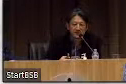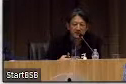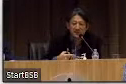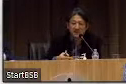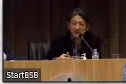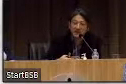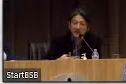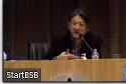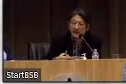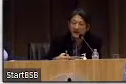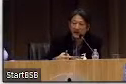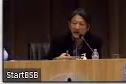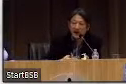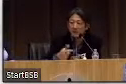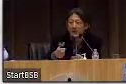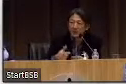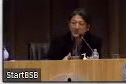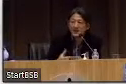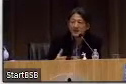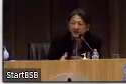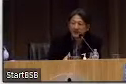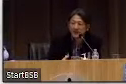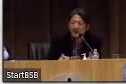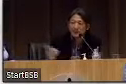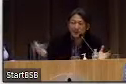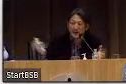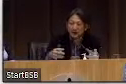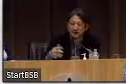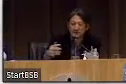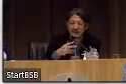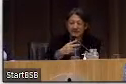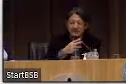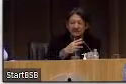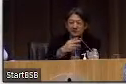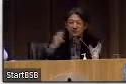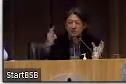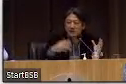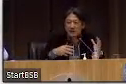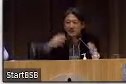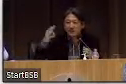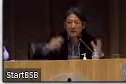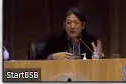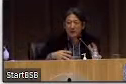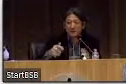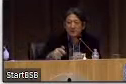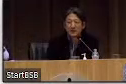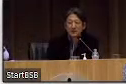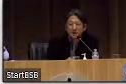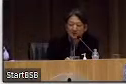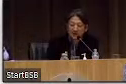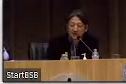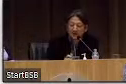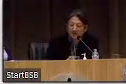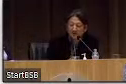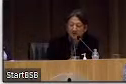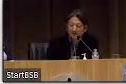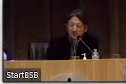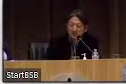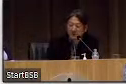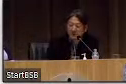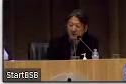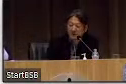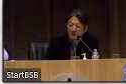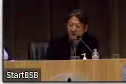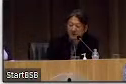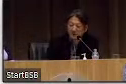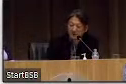had the bed and had the difficulty to identify where the bed goes, because the requests came from all over the